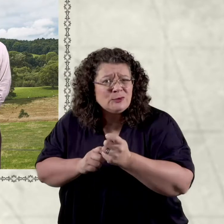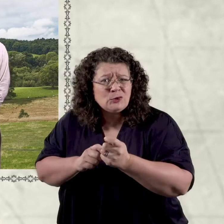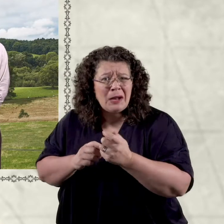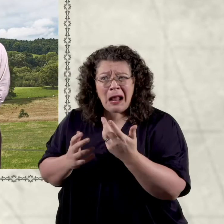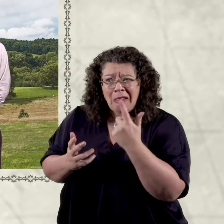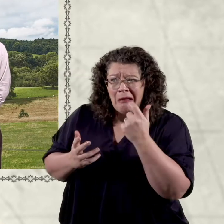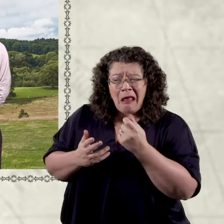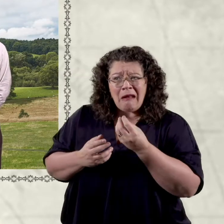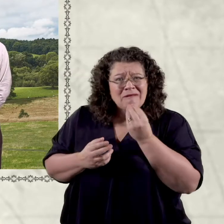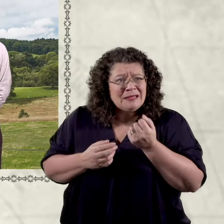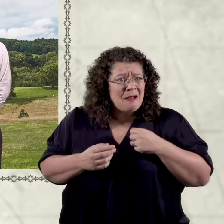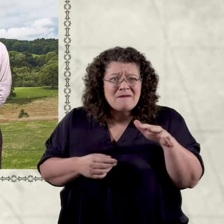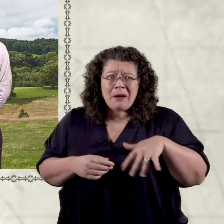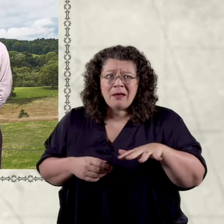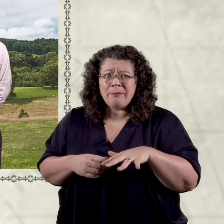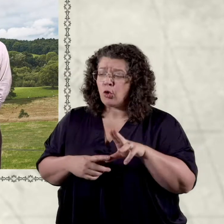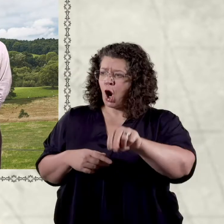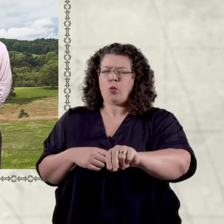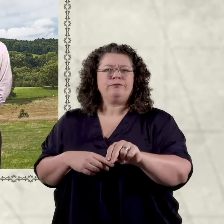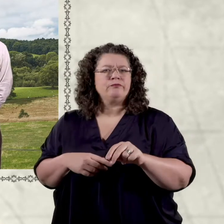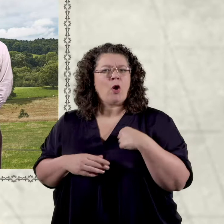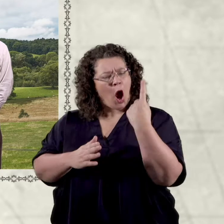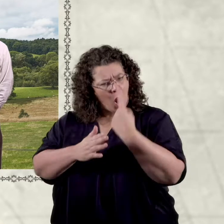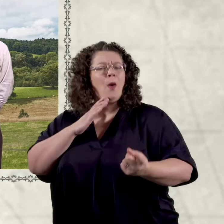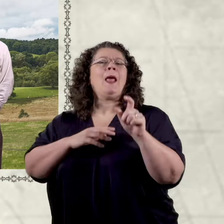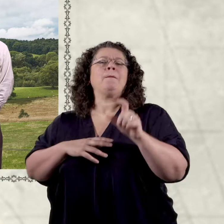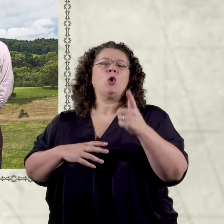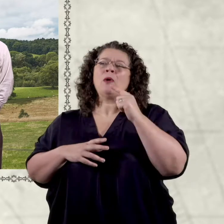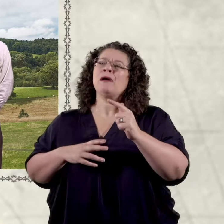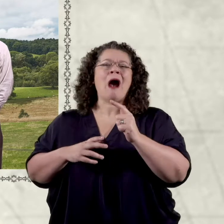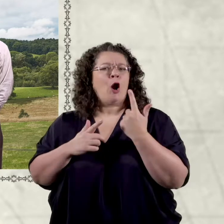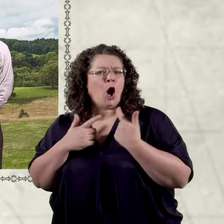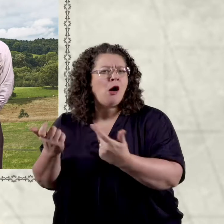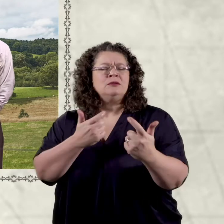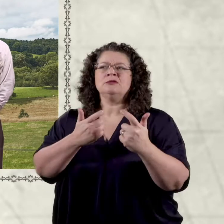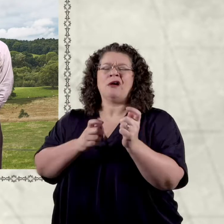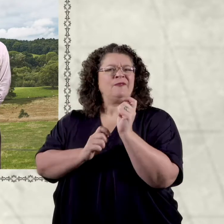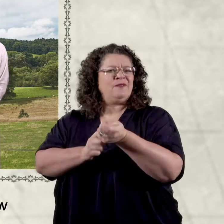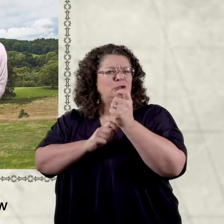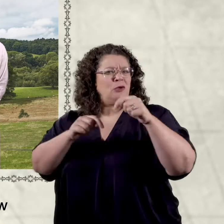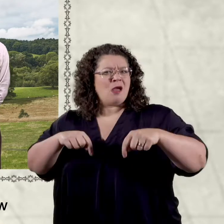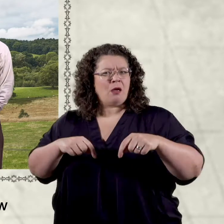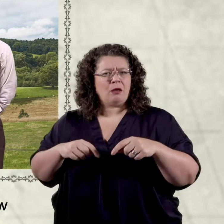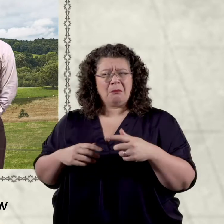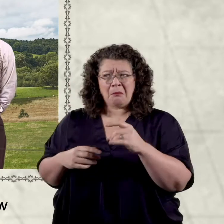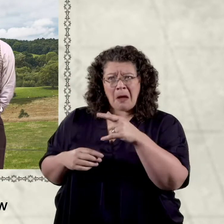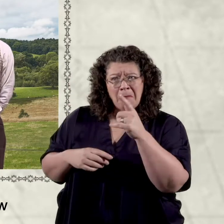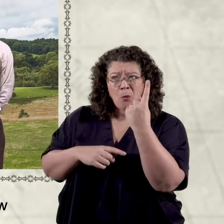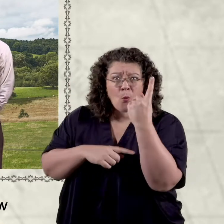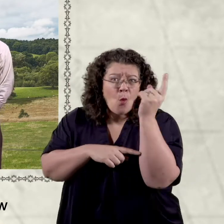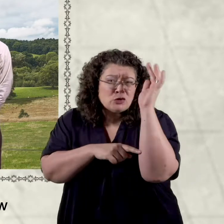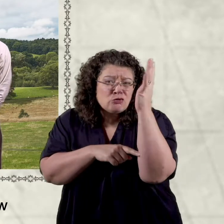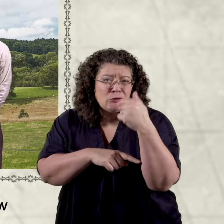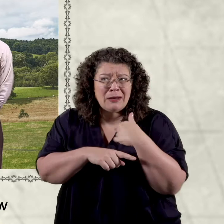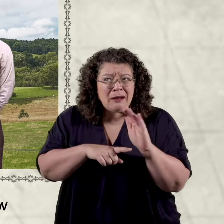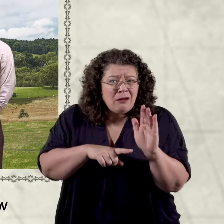my family. No! I'm the only person who can hunt and fish here. Would you allow me to cut